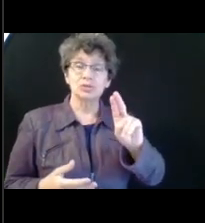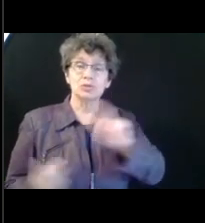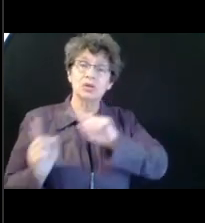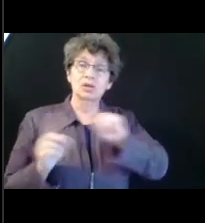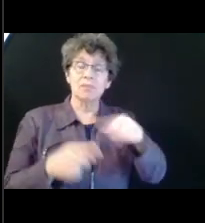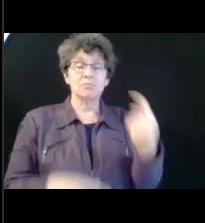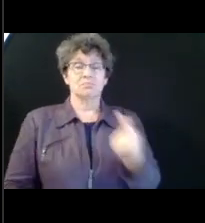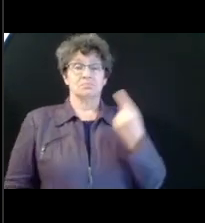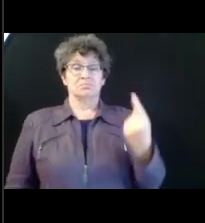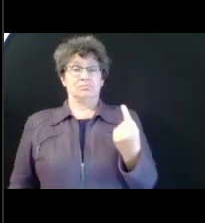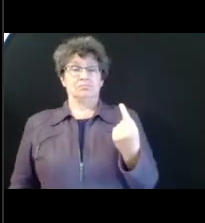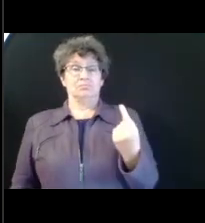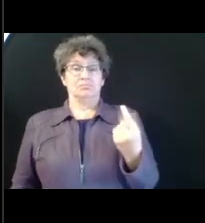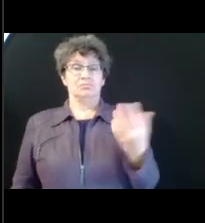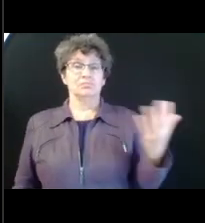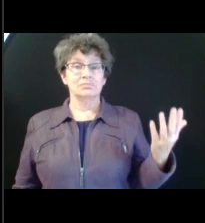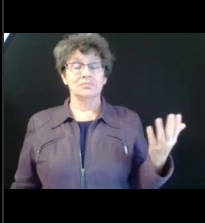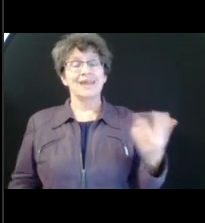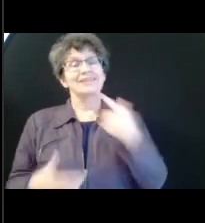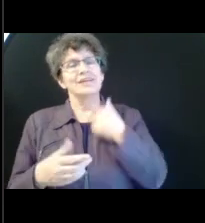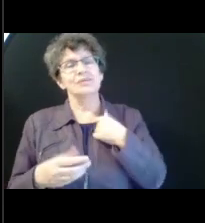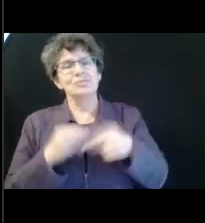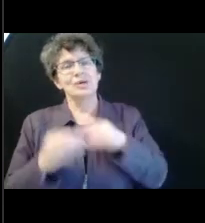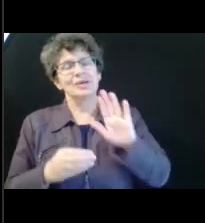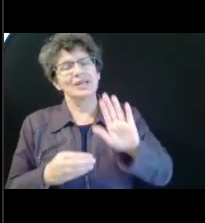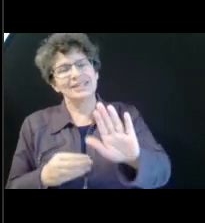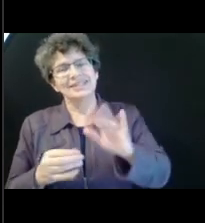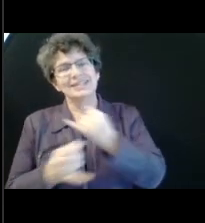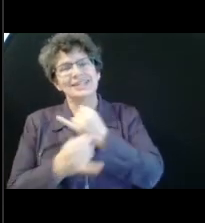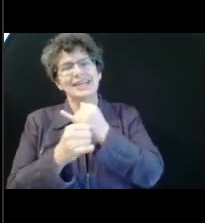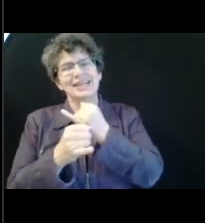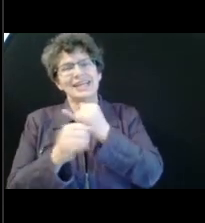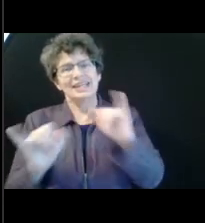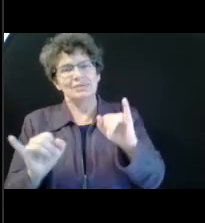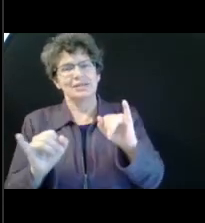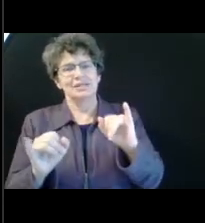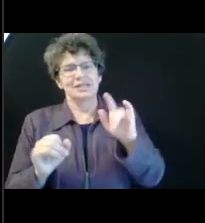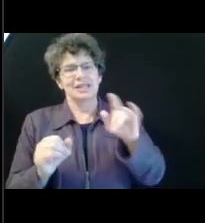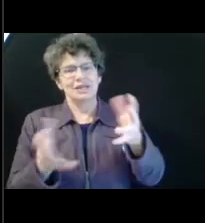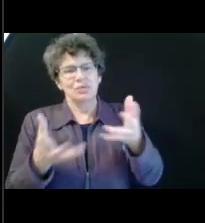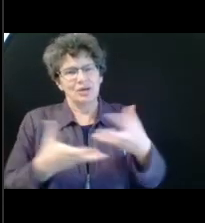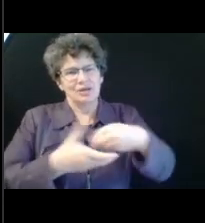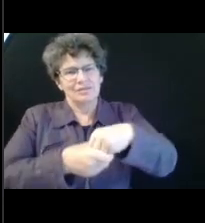desire to stay engaged, and his activity level.